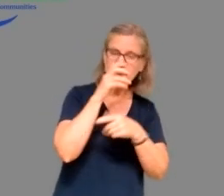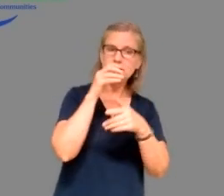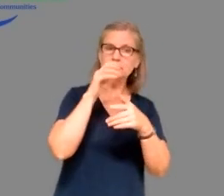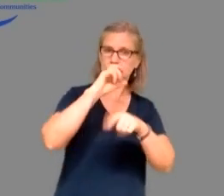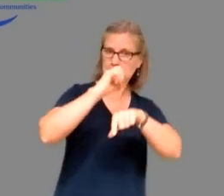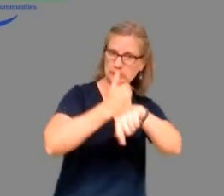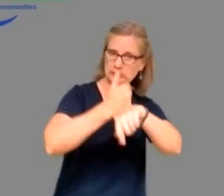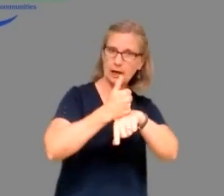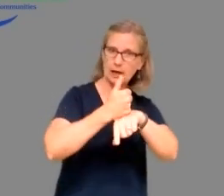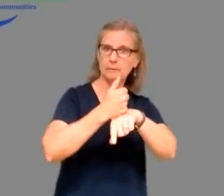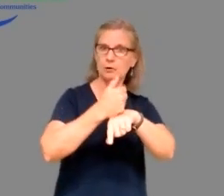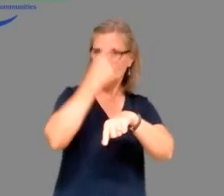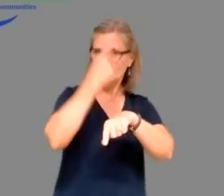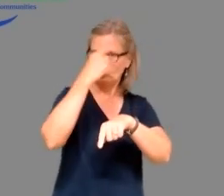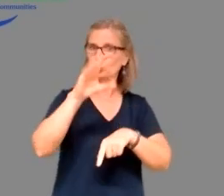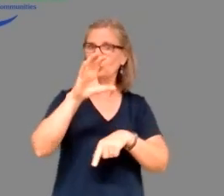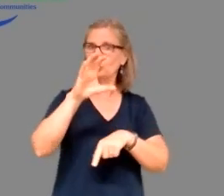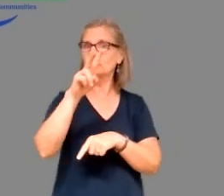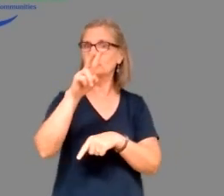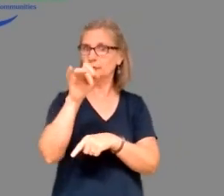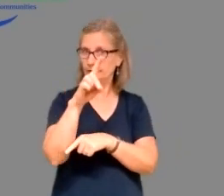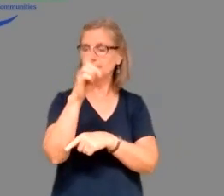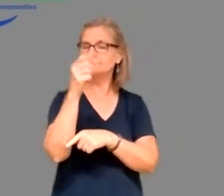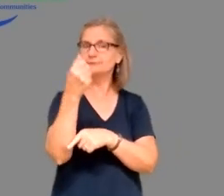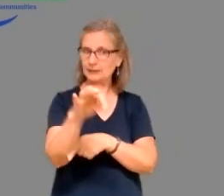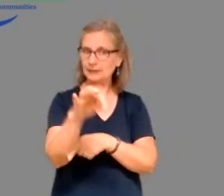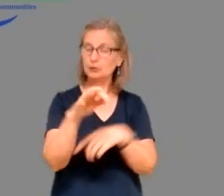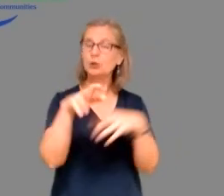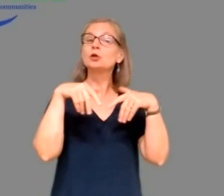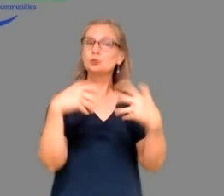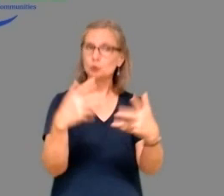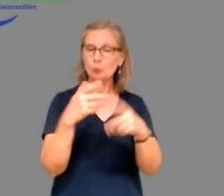Attaining safety and cleaning supplies throughout this time has...